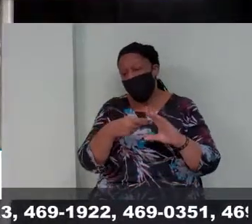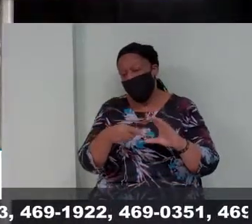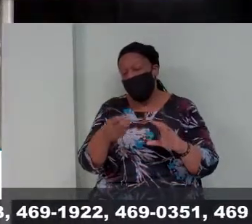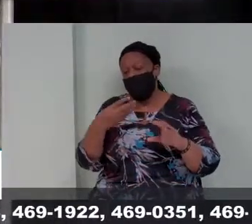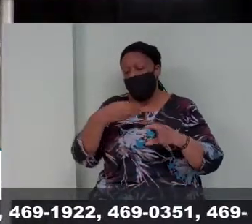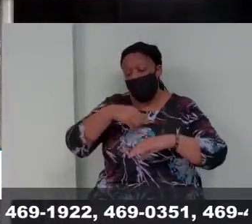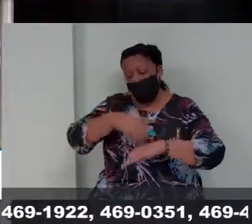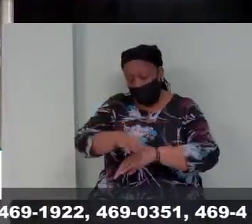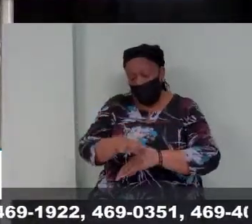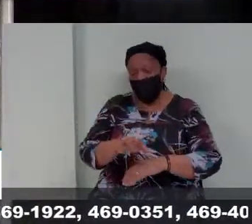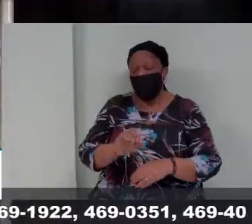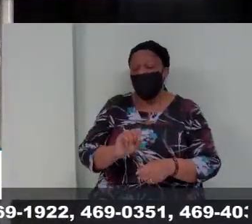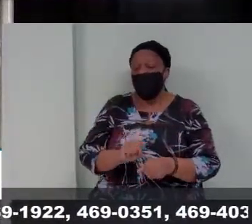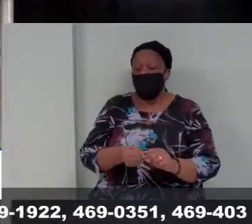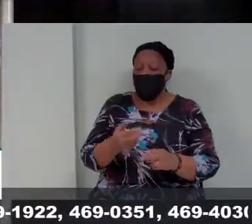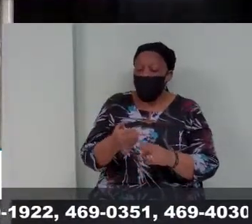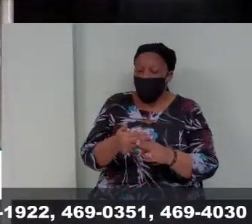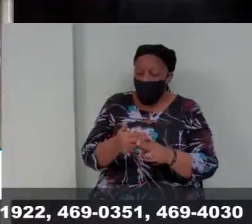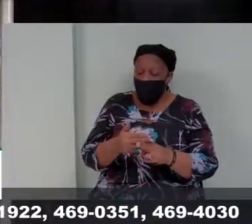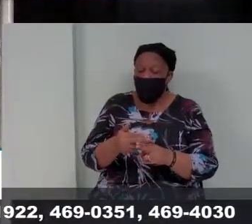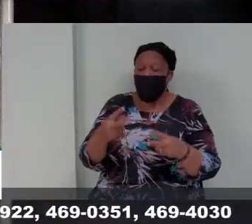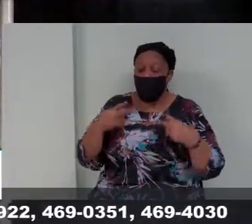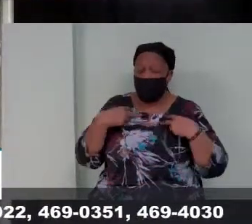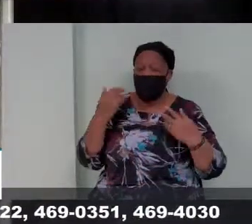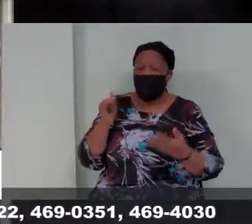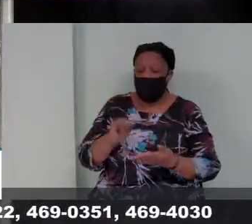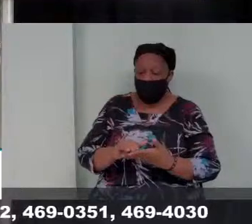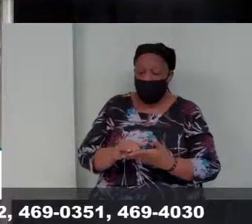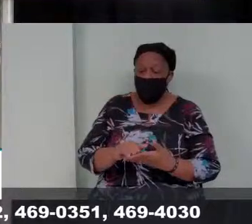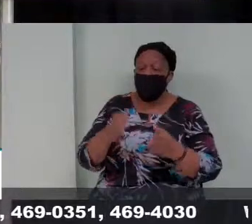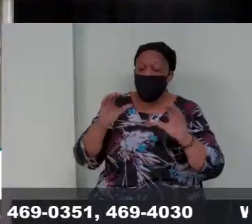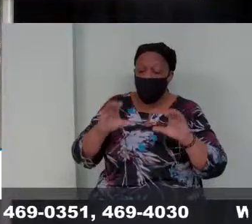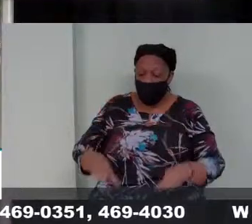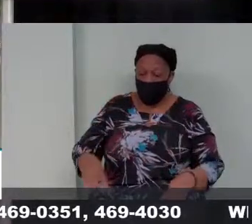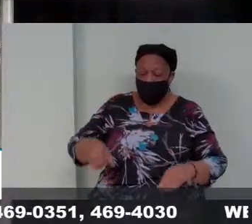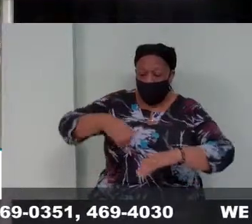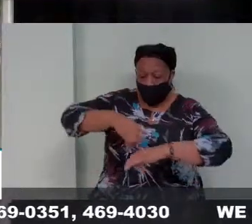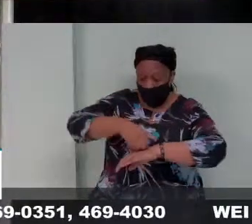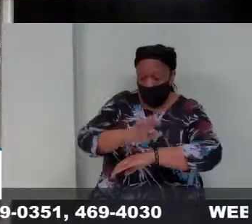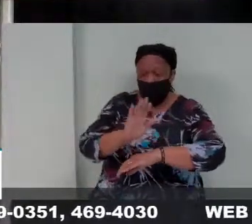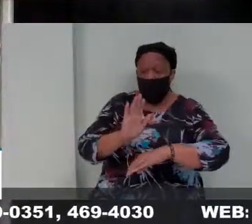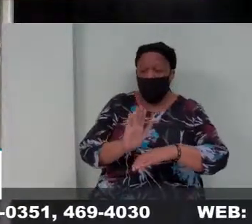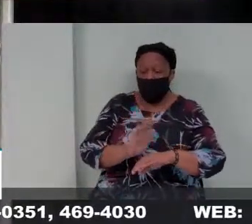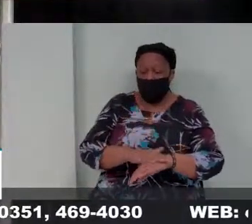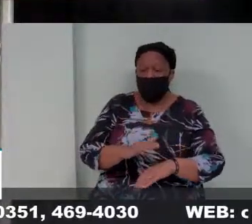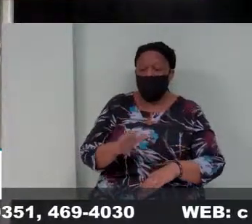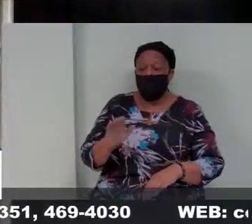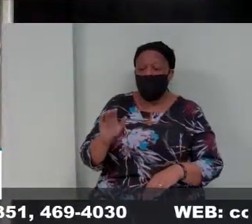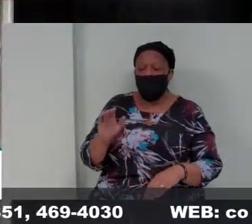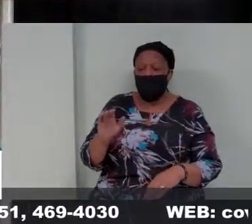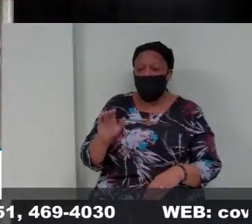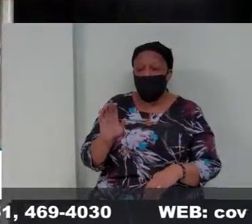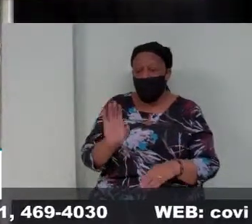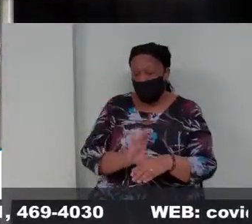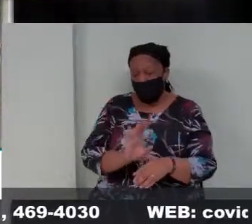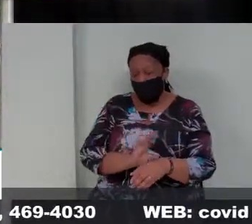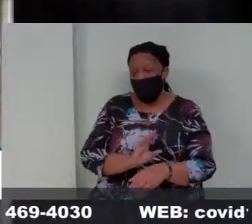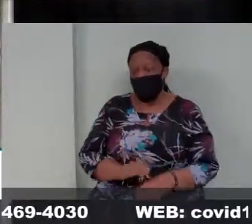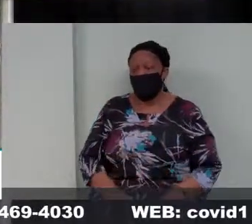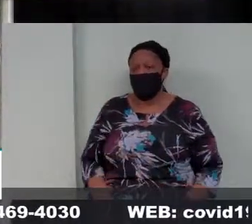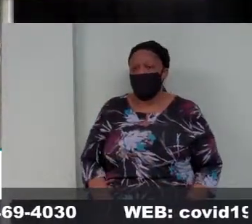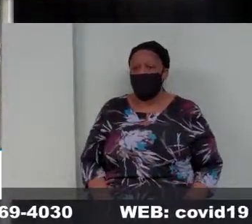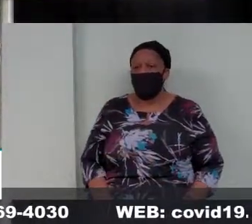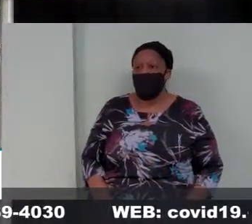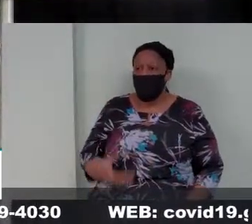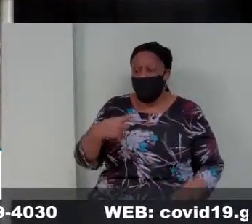very shortly we will be launching that website where you could apply online. But for now, you could simply send an email to